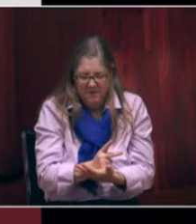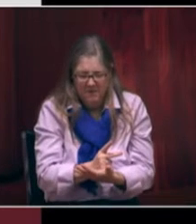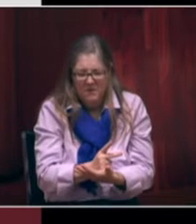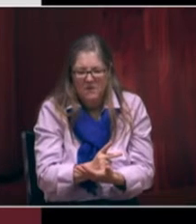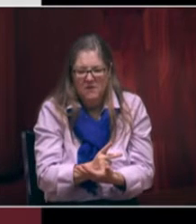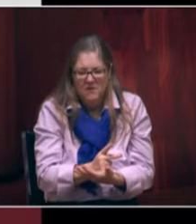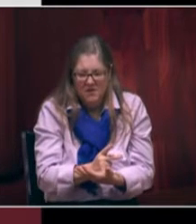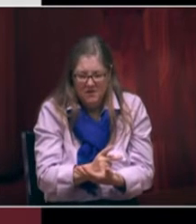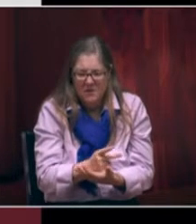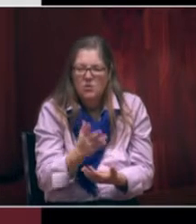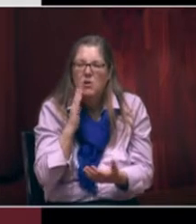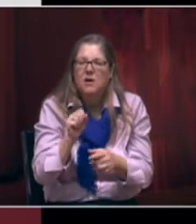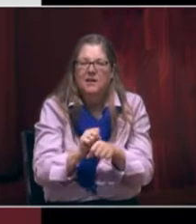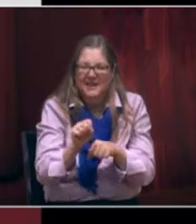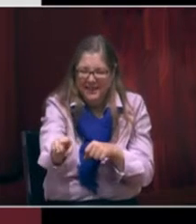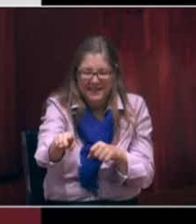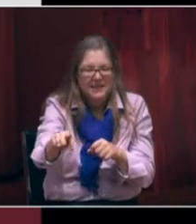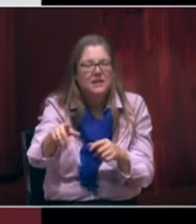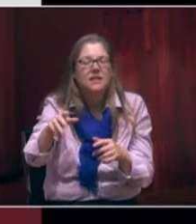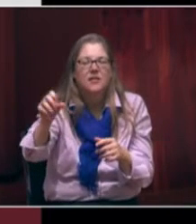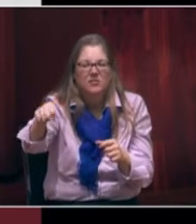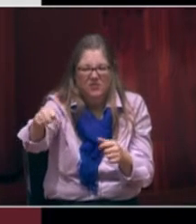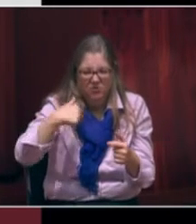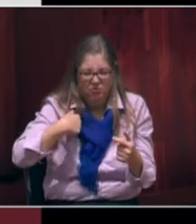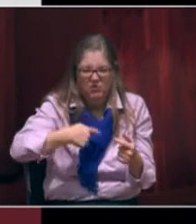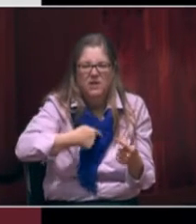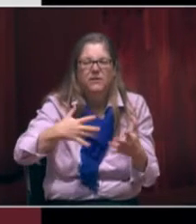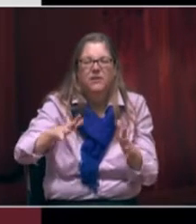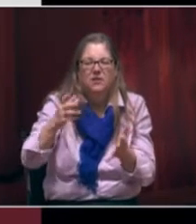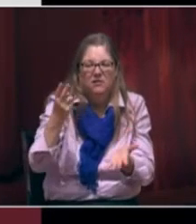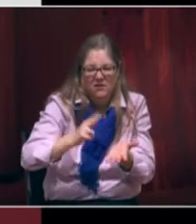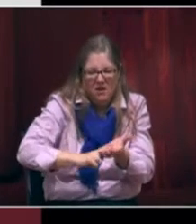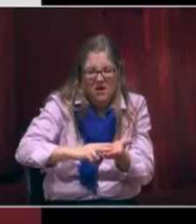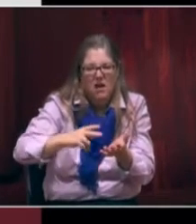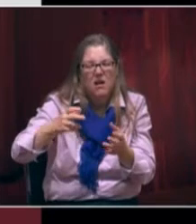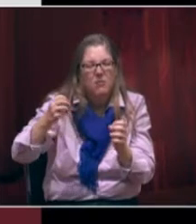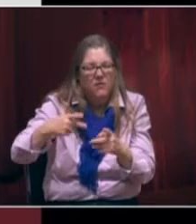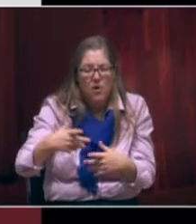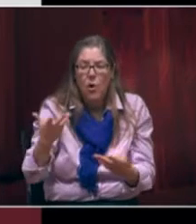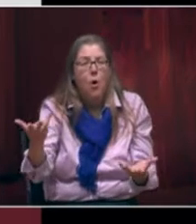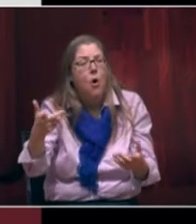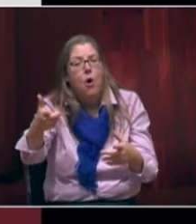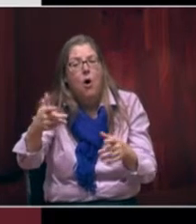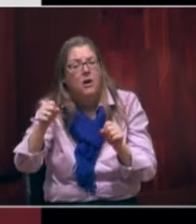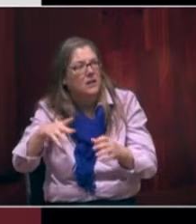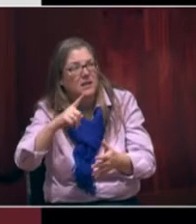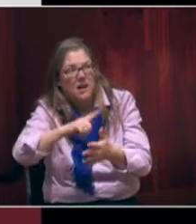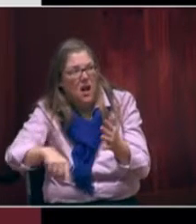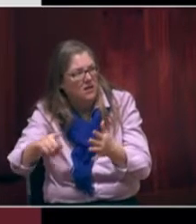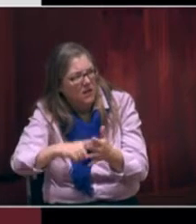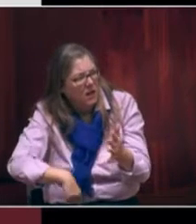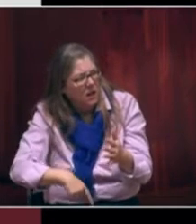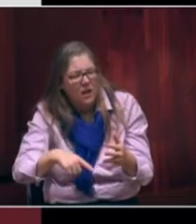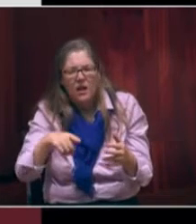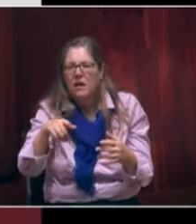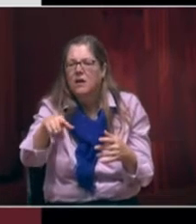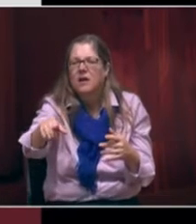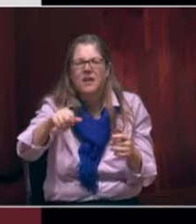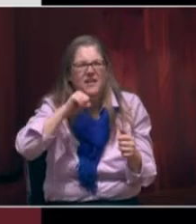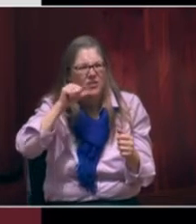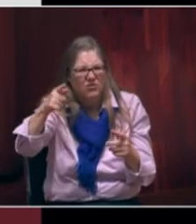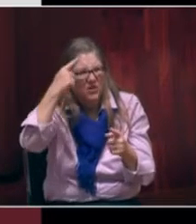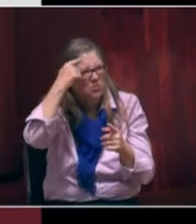we concurred, and it's approved. Disposal canceled, you non-concur, you get an email back,